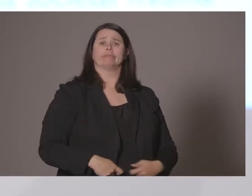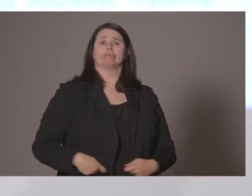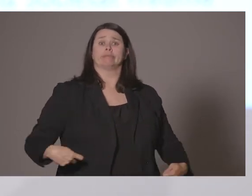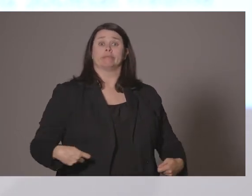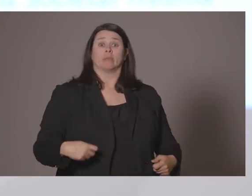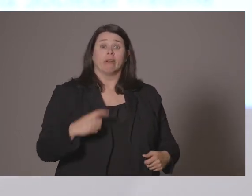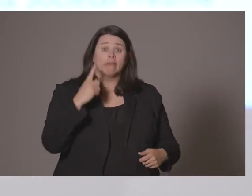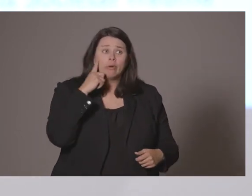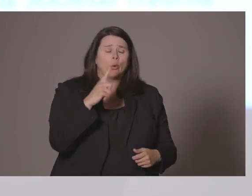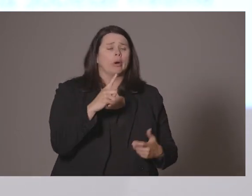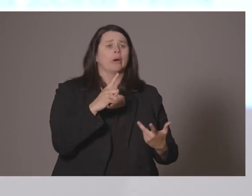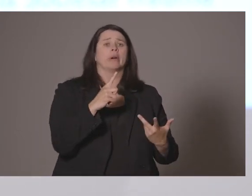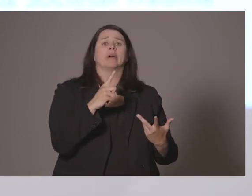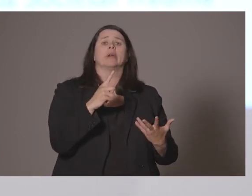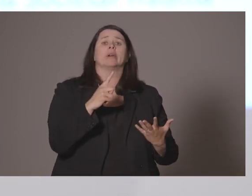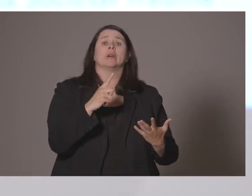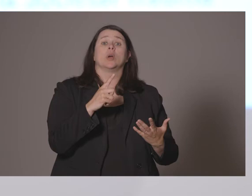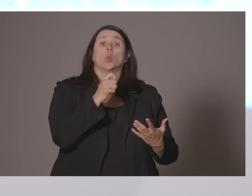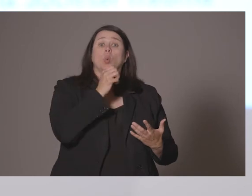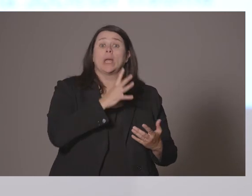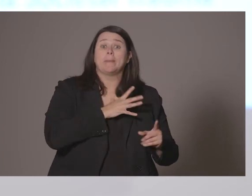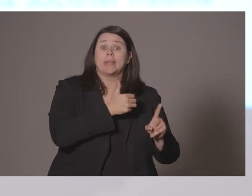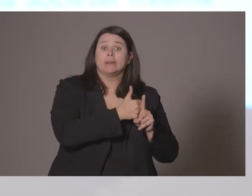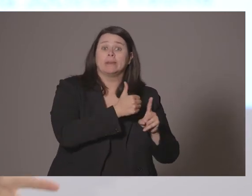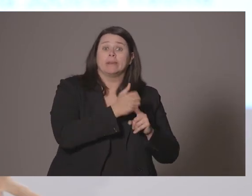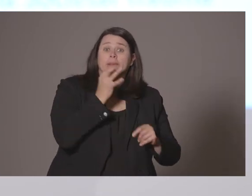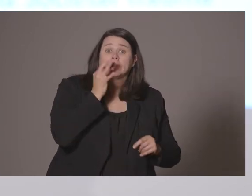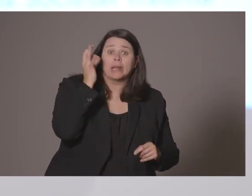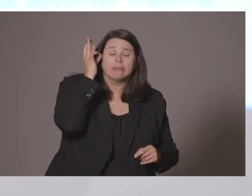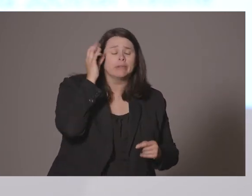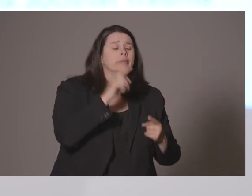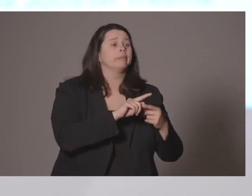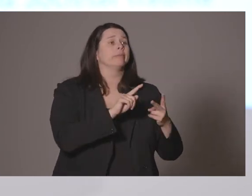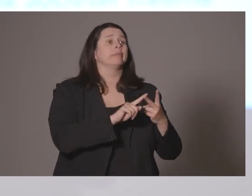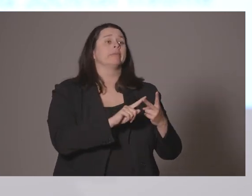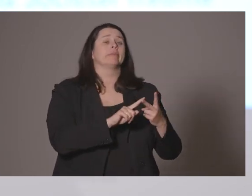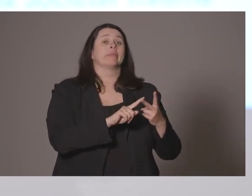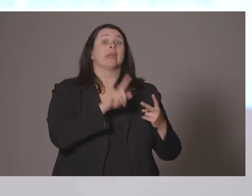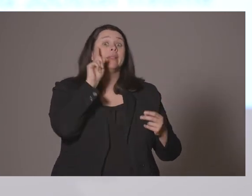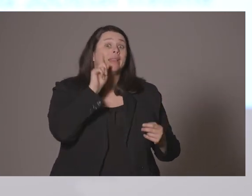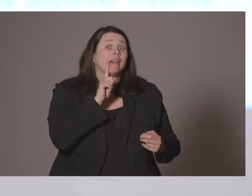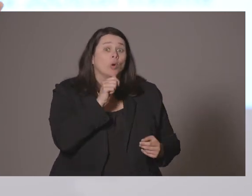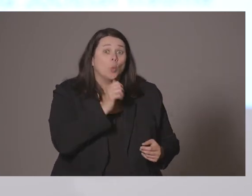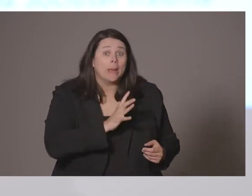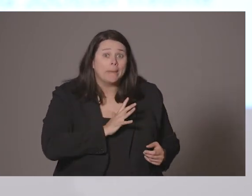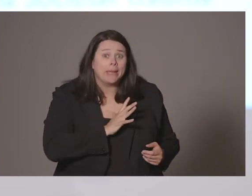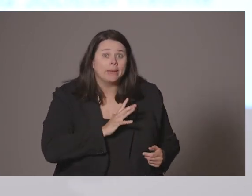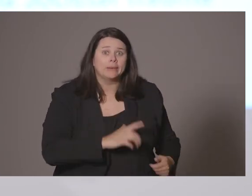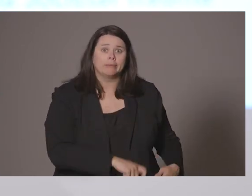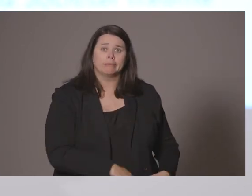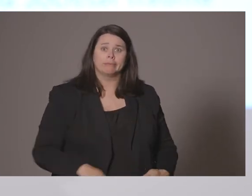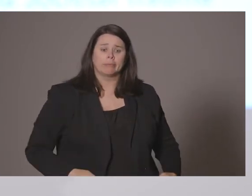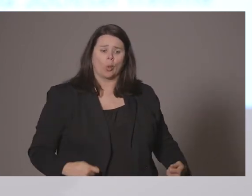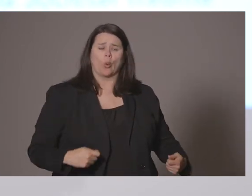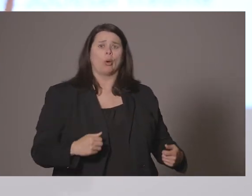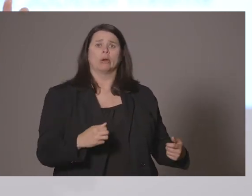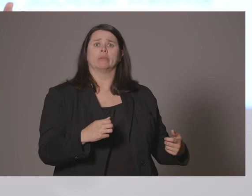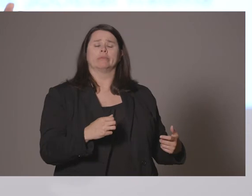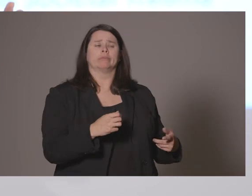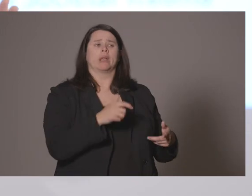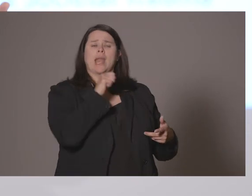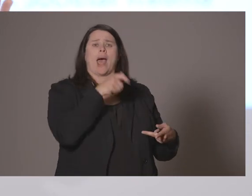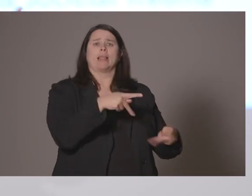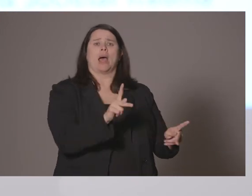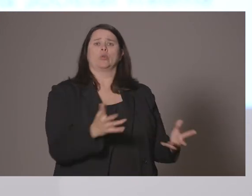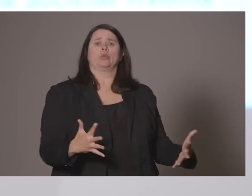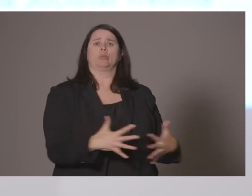women, to poor women who have multiple children, to deaf women, to people that, for whatever